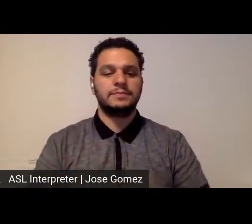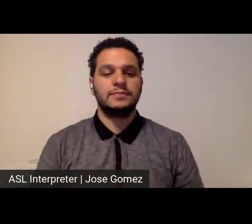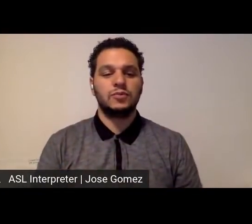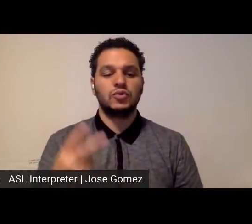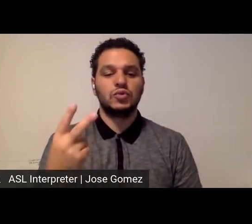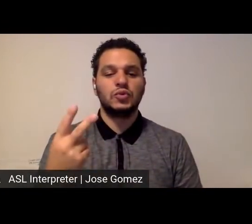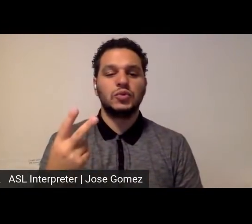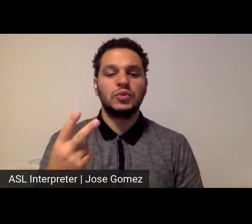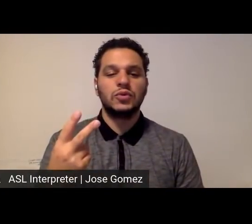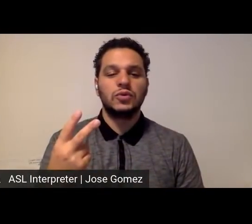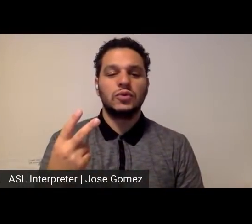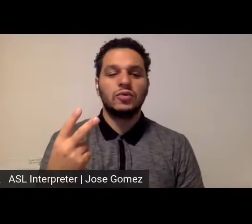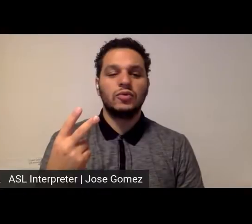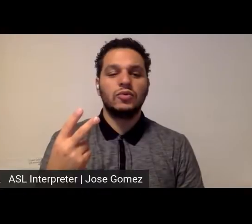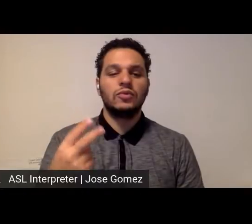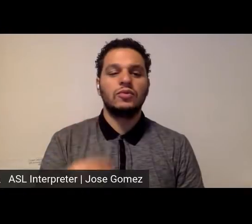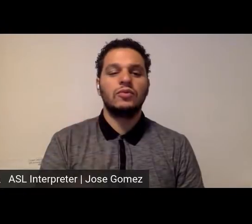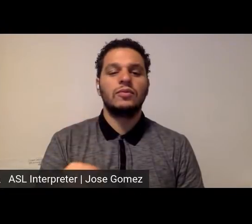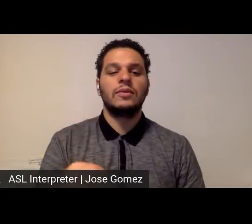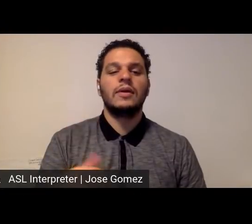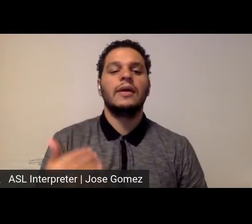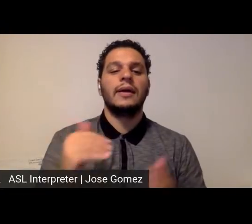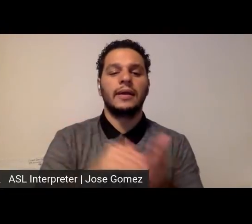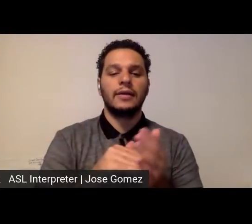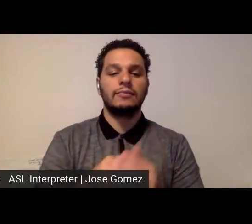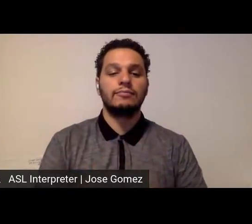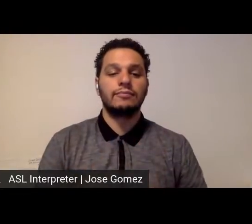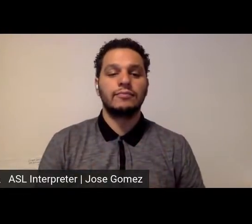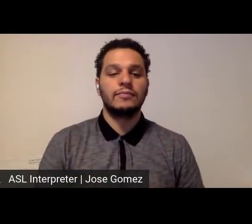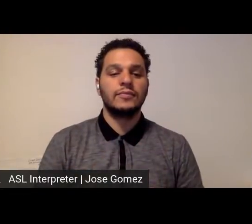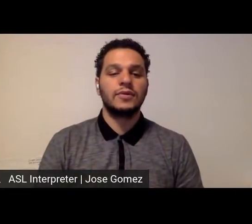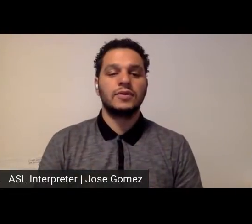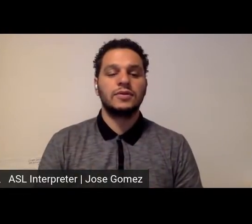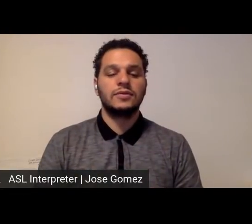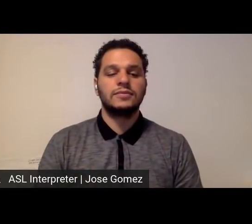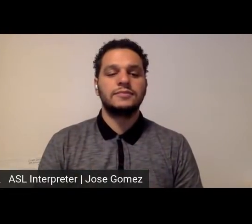two, and back,